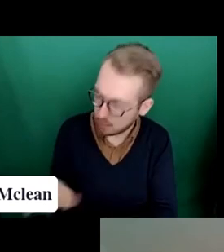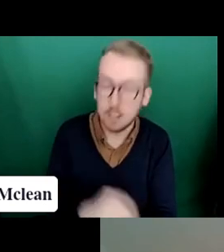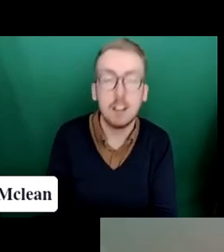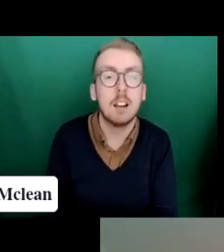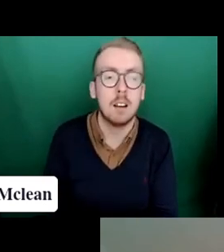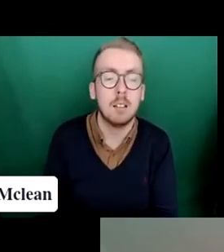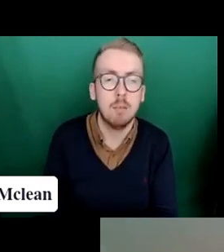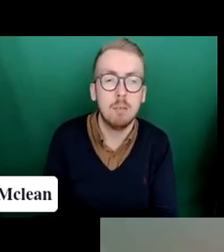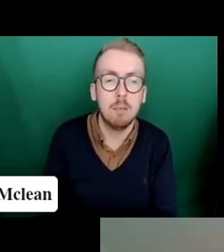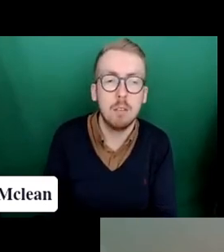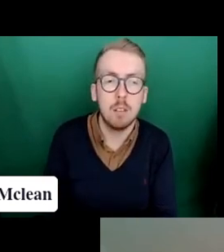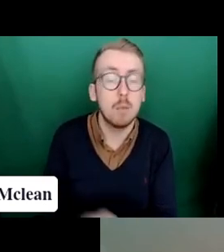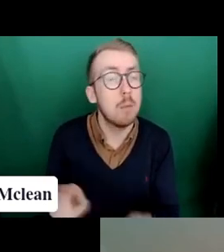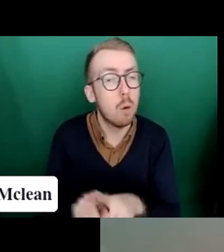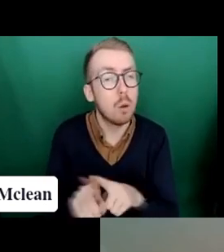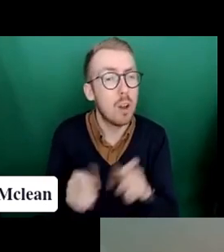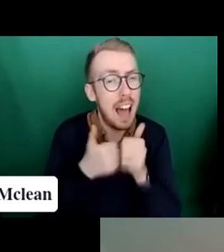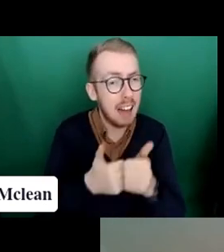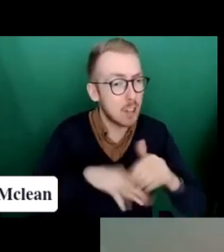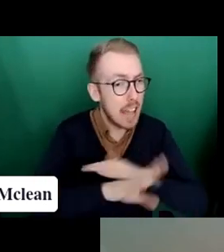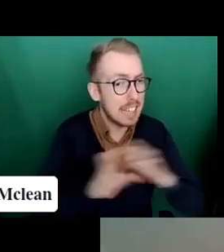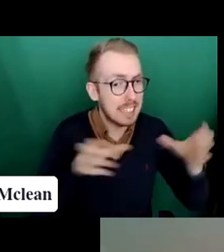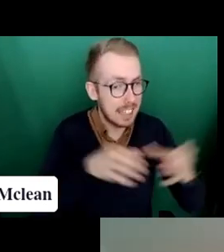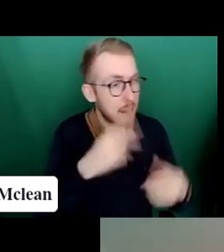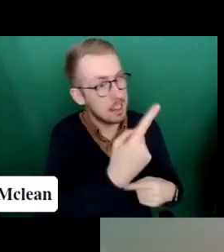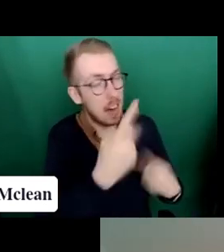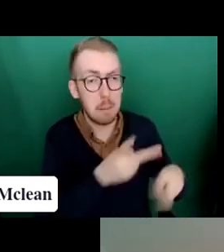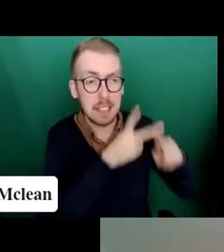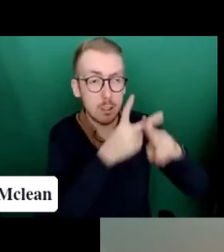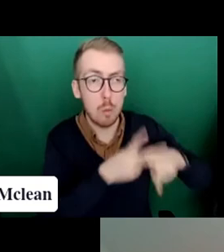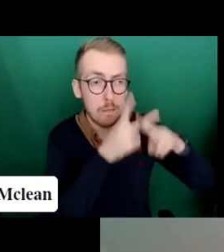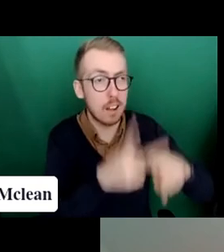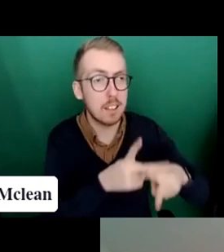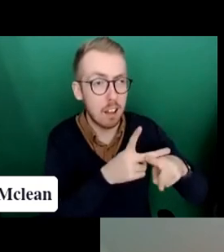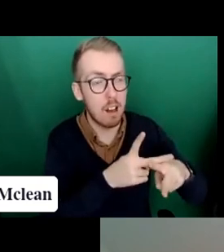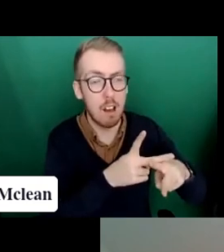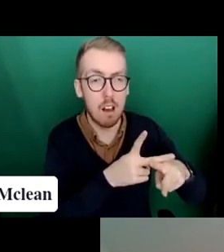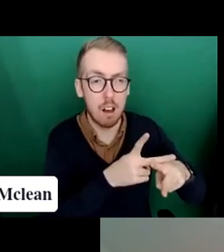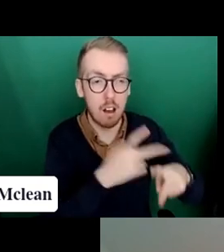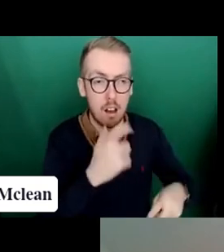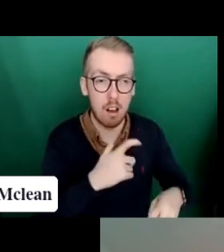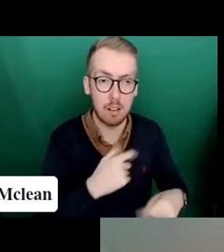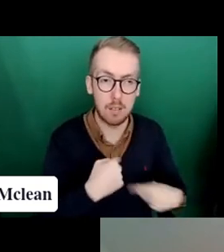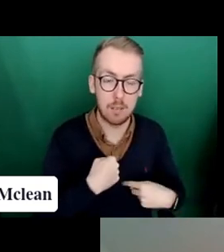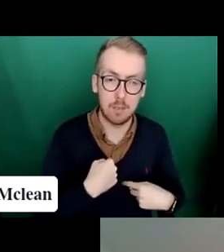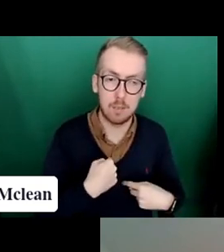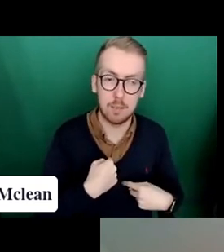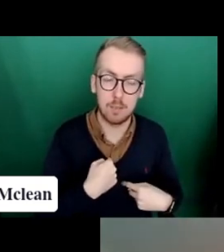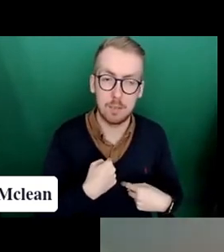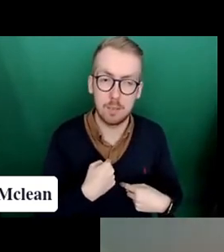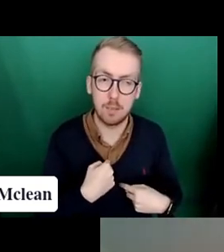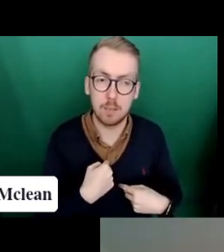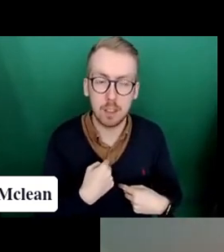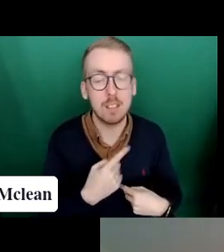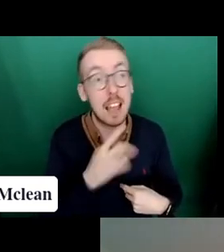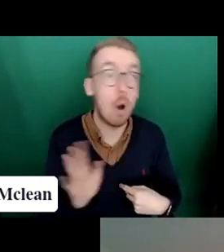also the advocates in the sector, so the people that have been supervisors or that are bought into this kind of work. Although I would argue that everyone should be brought into this kind of work,